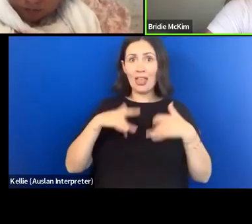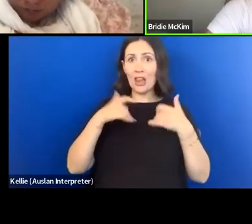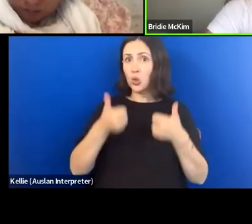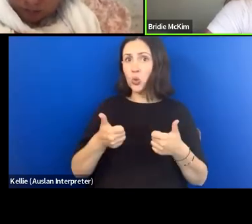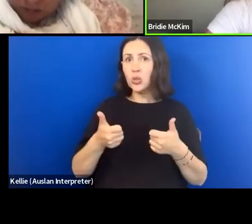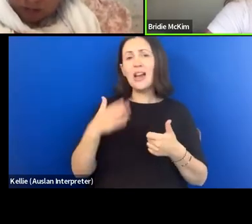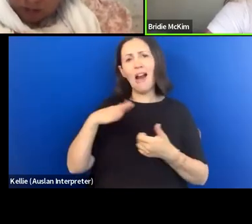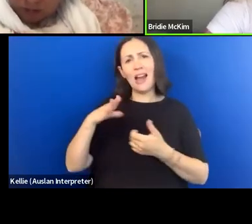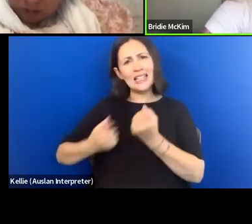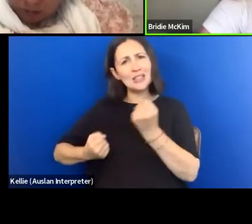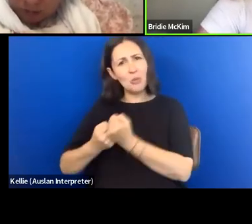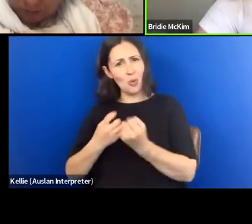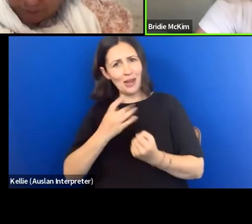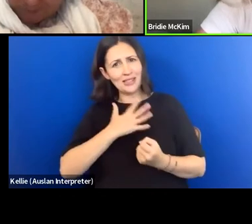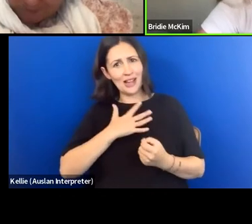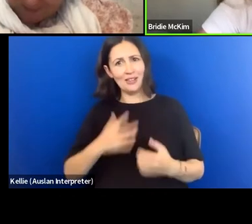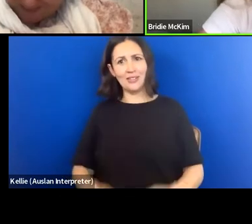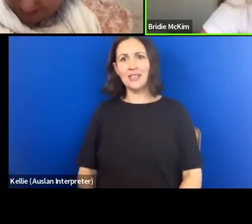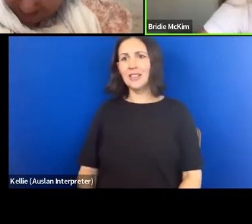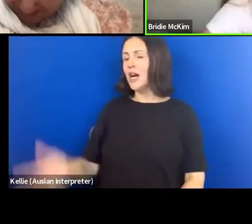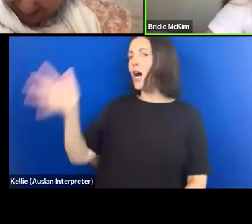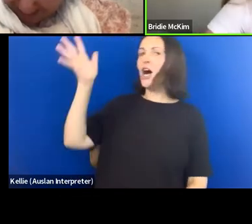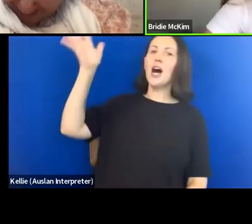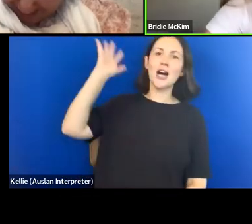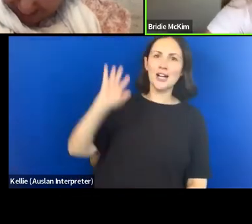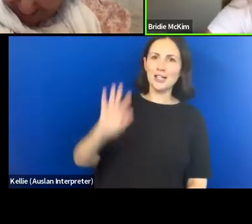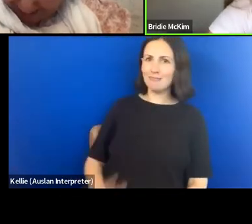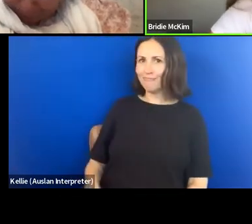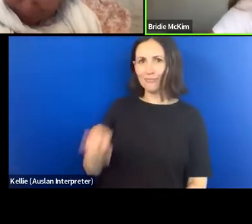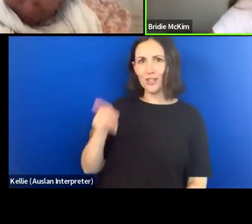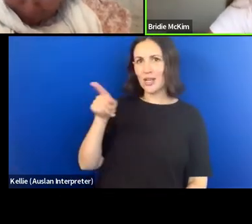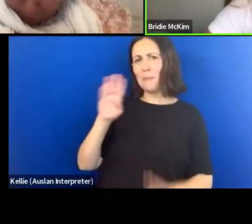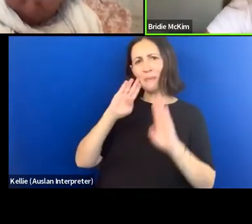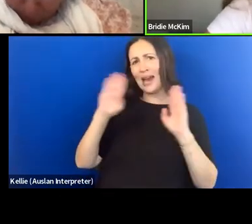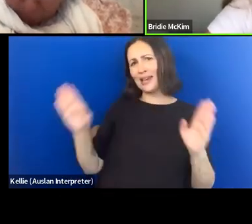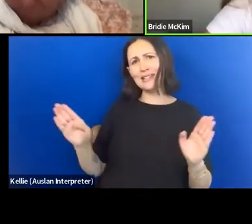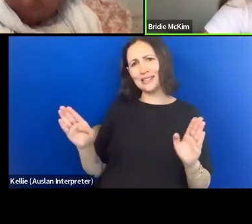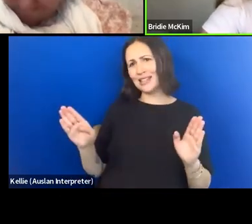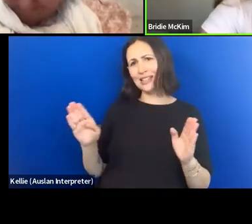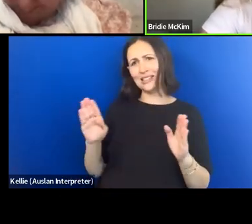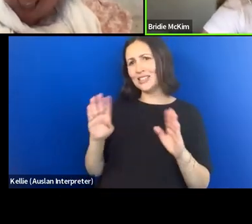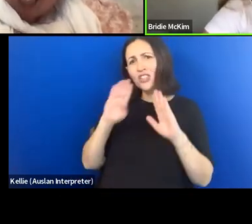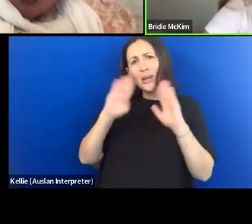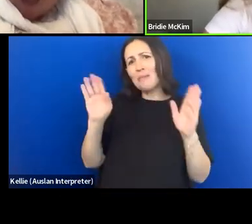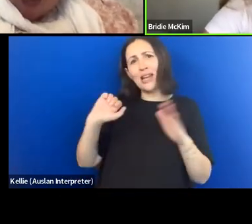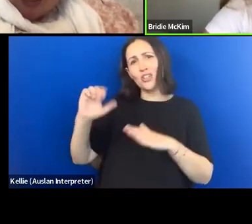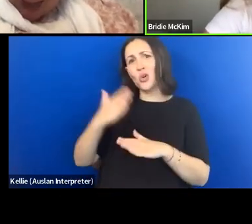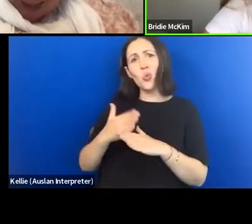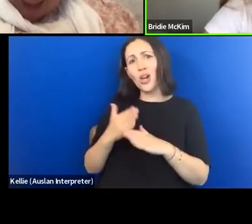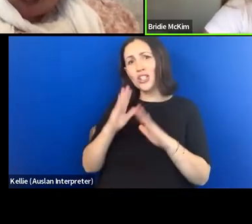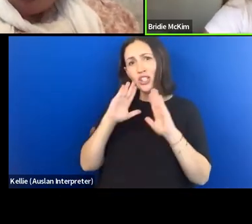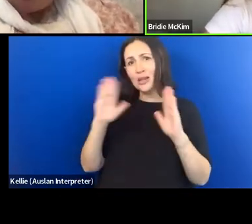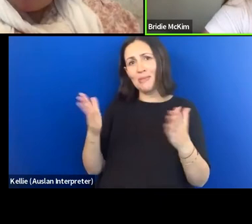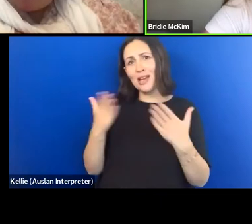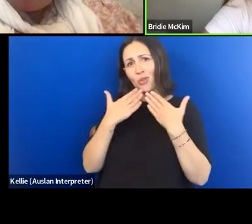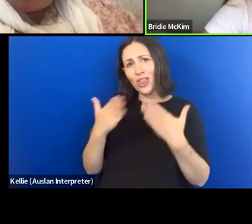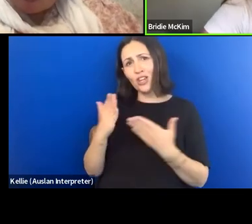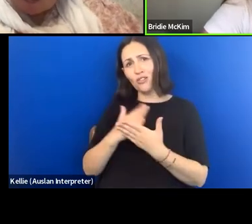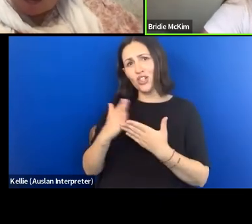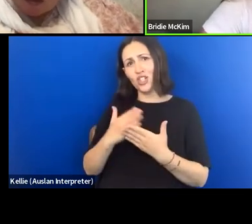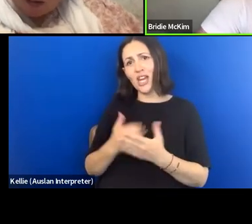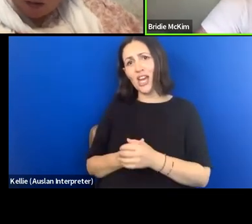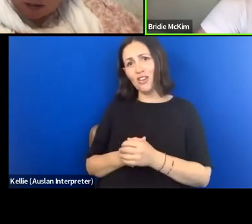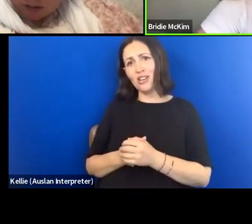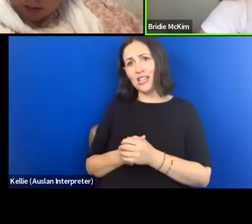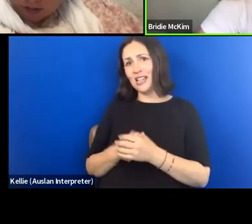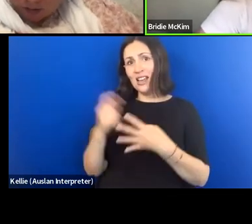for sure. Oh, Em, you're an utter legend. Amazing. So incredible. Yeah, all those